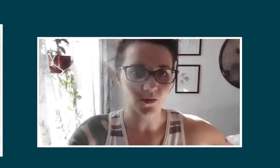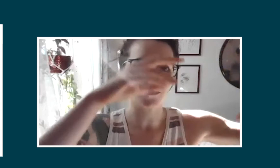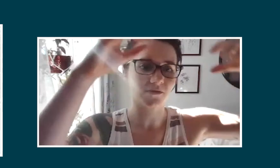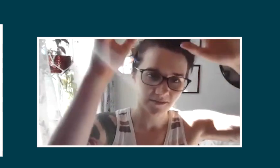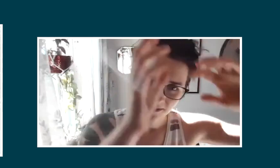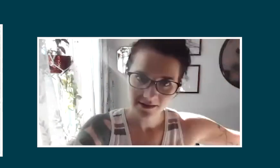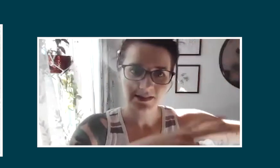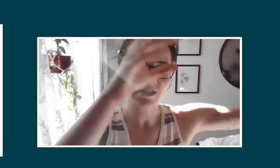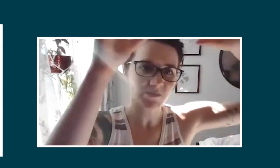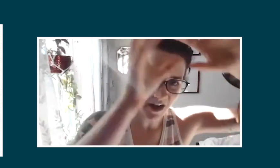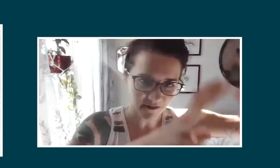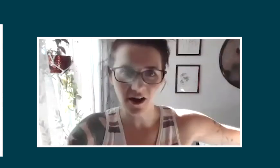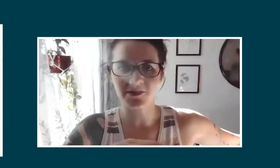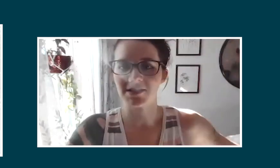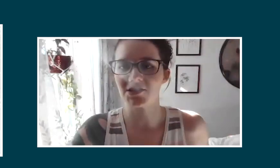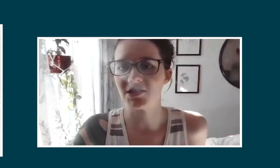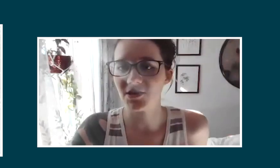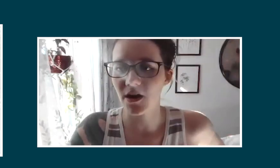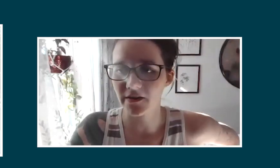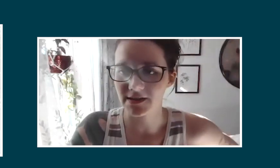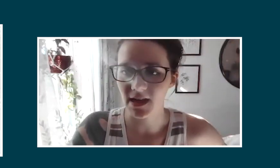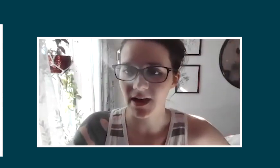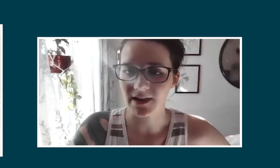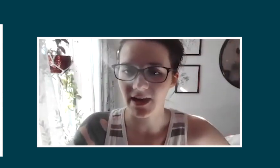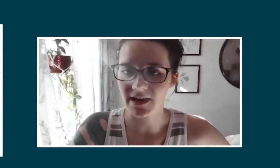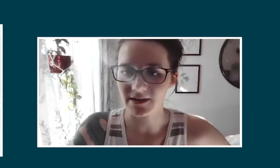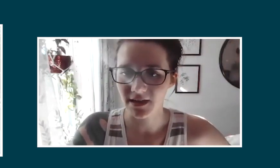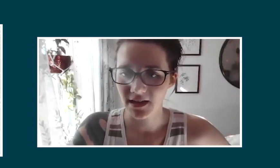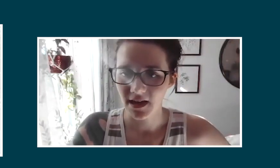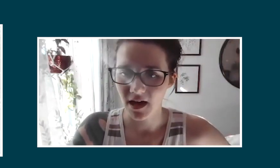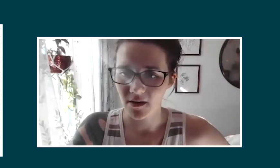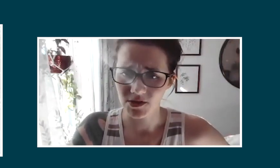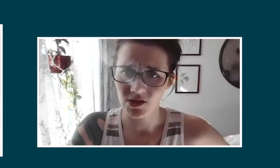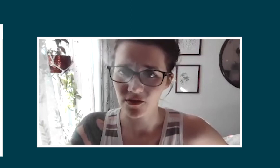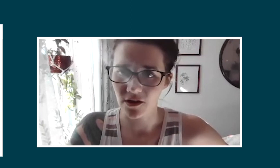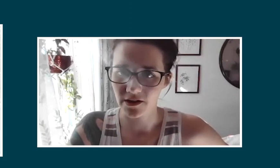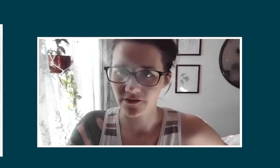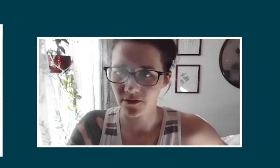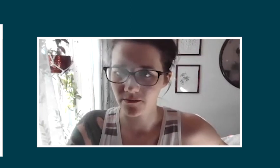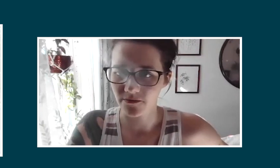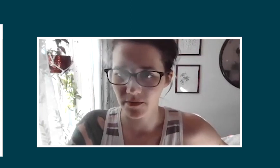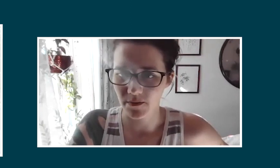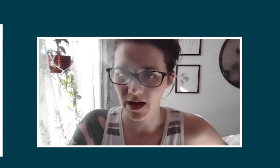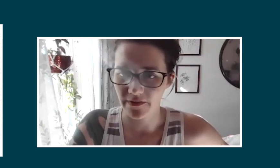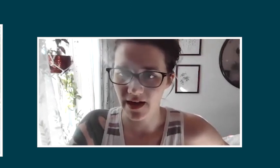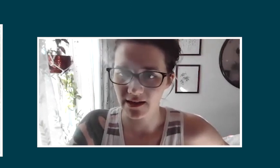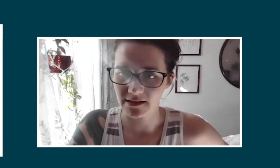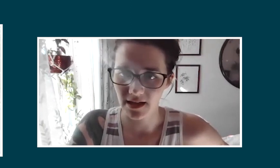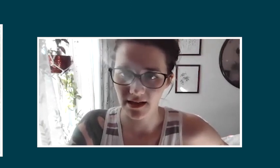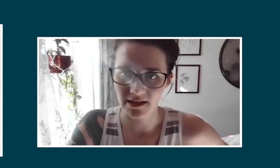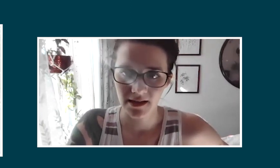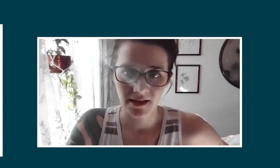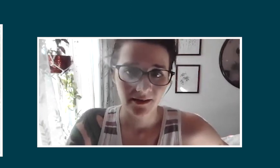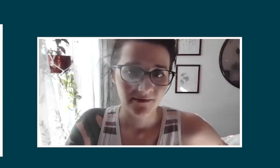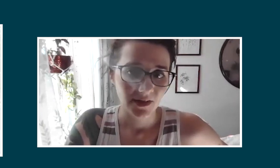a whole spin-off conversation going on the side, and just overall hearing from people at the